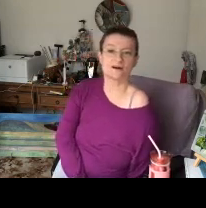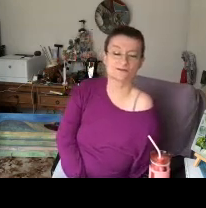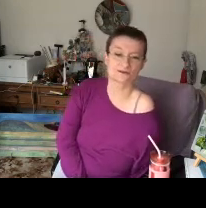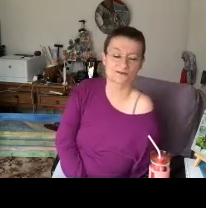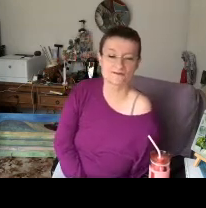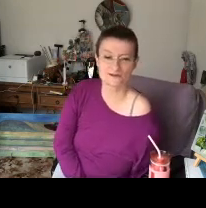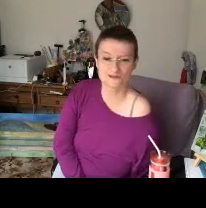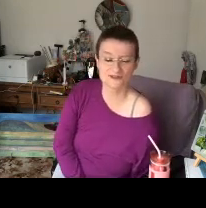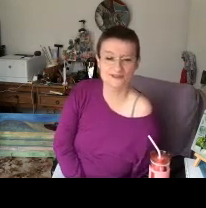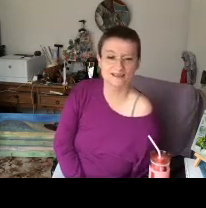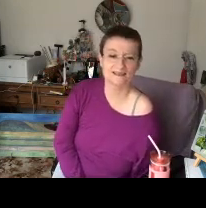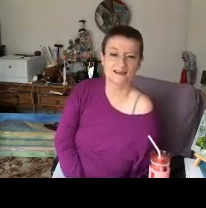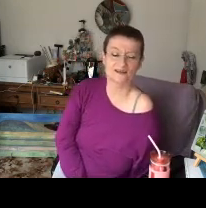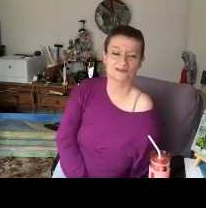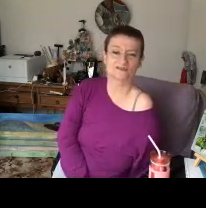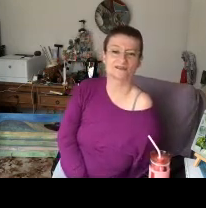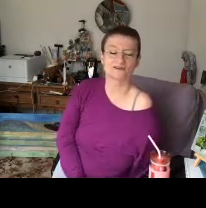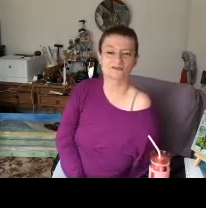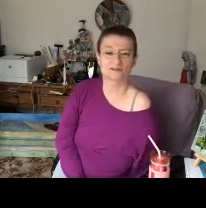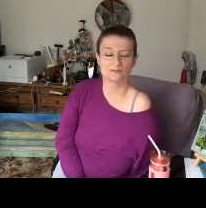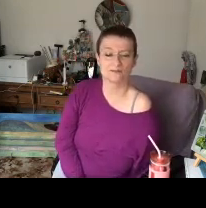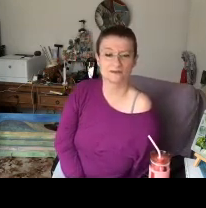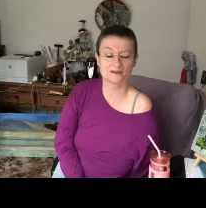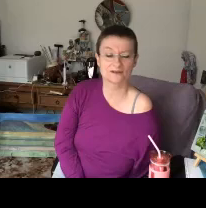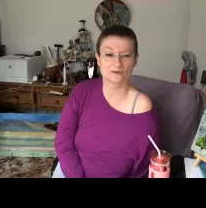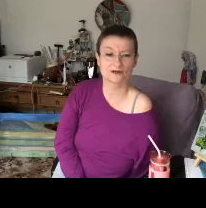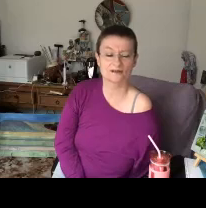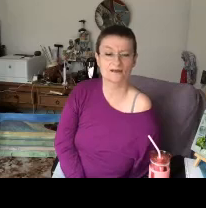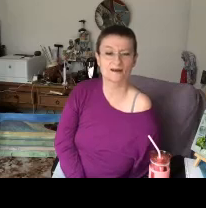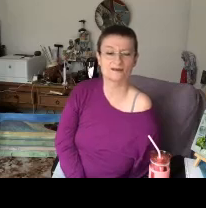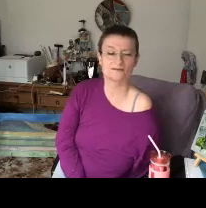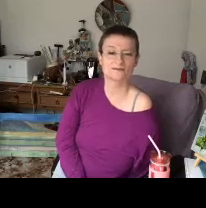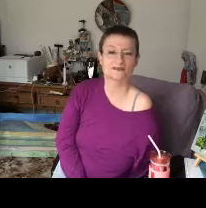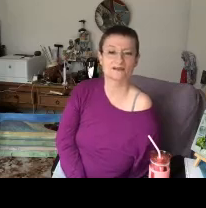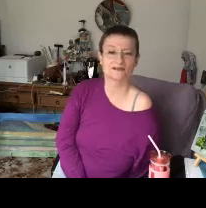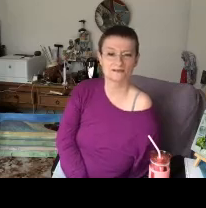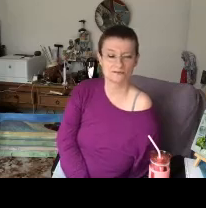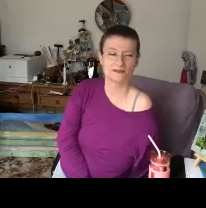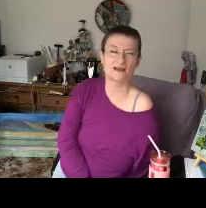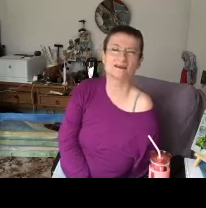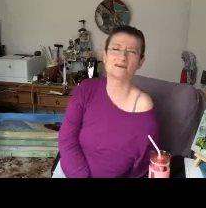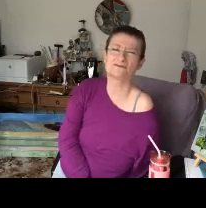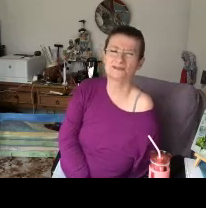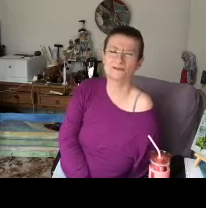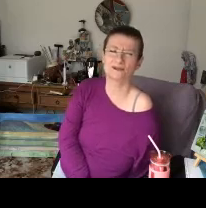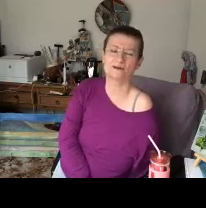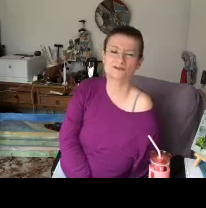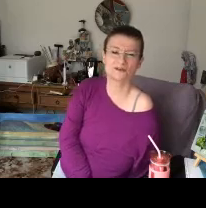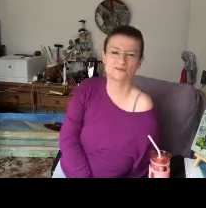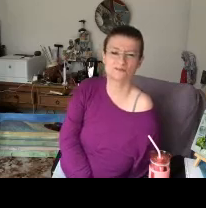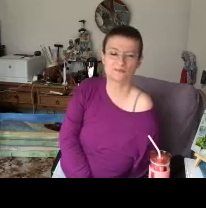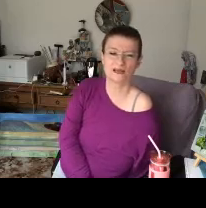has arthrogryposis, and that's what I kind of live with. And I kind of feel